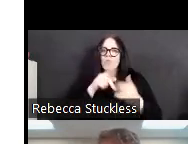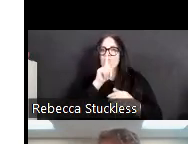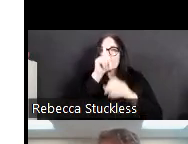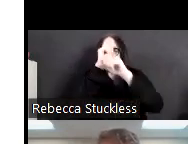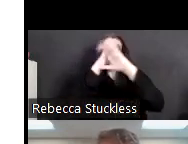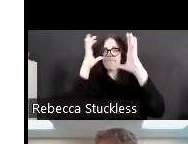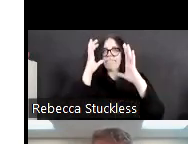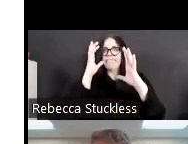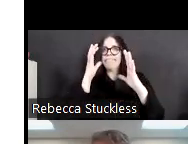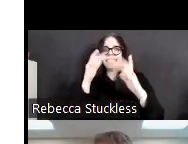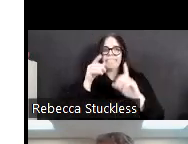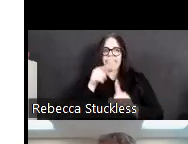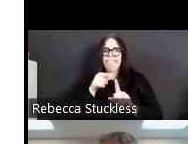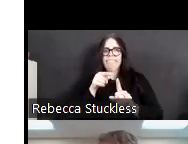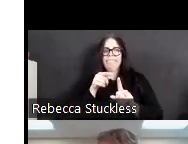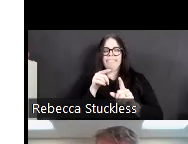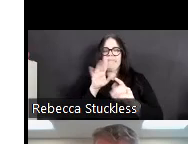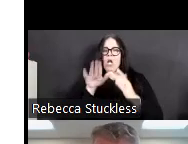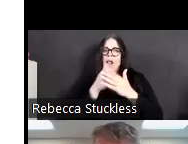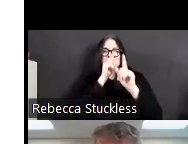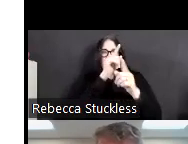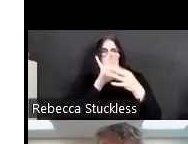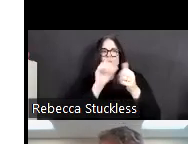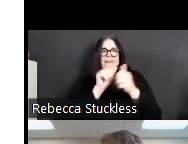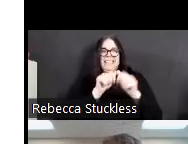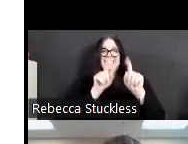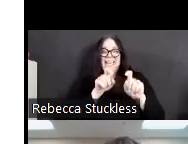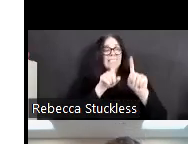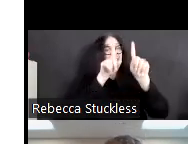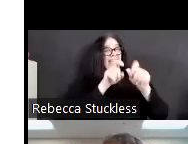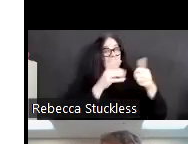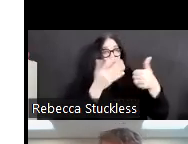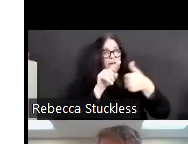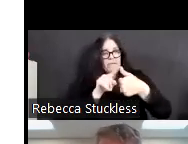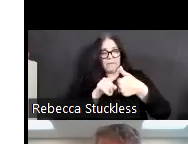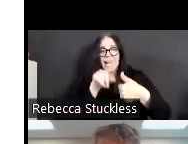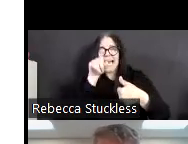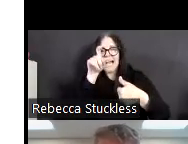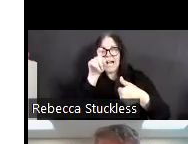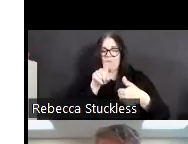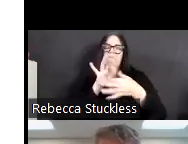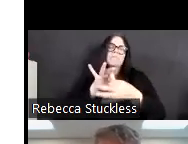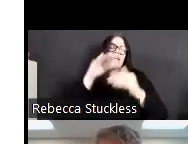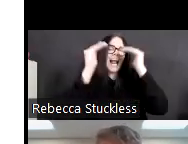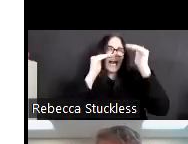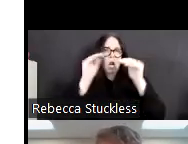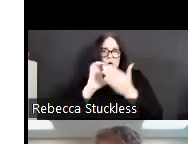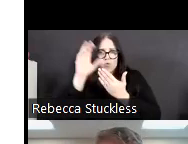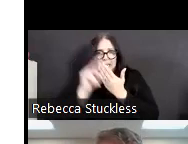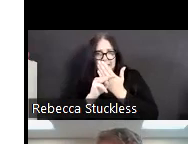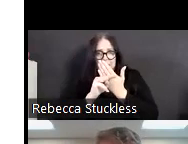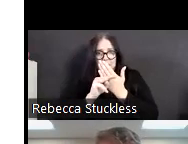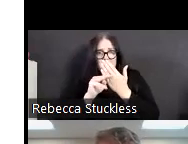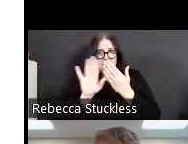the objective to testing. First off, it has to measure what the adult curriculum framework is trying to